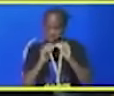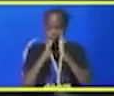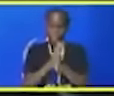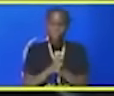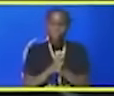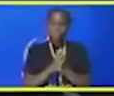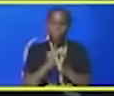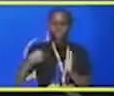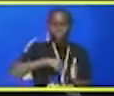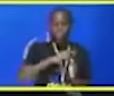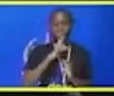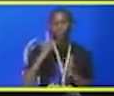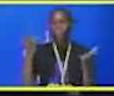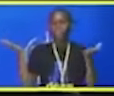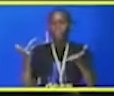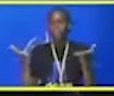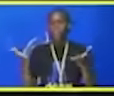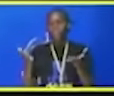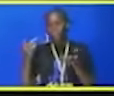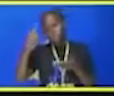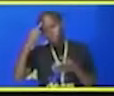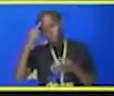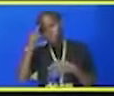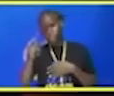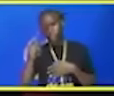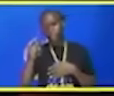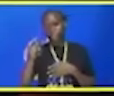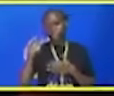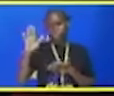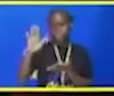We are here for you.